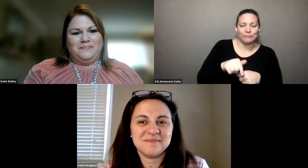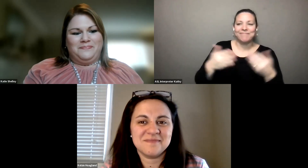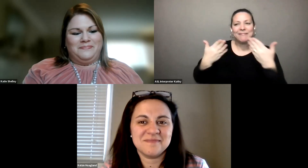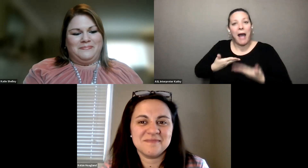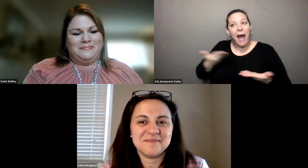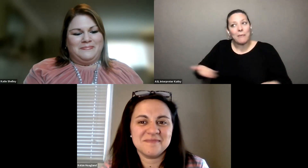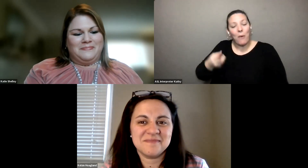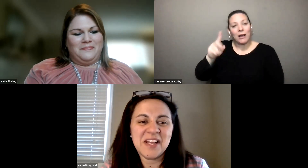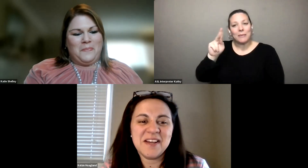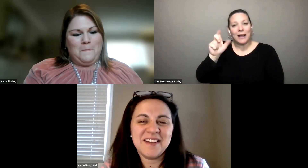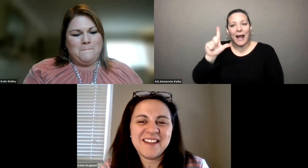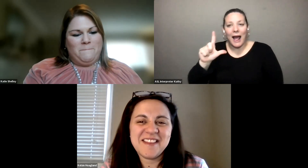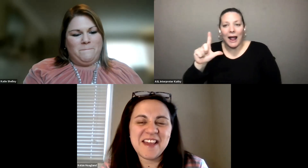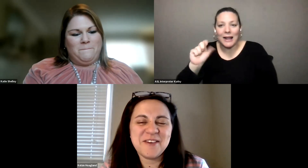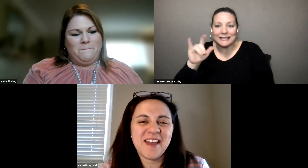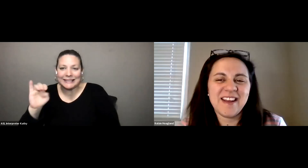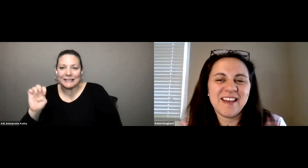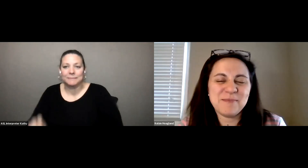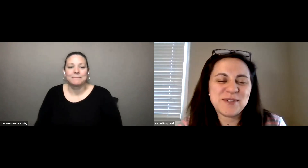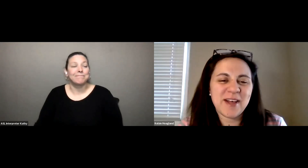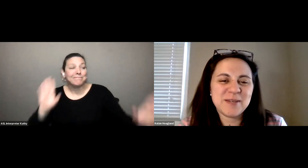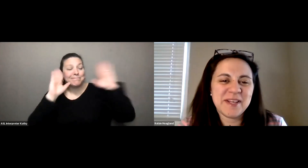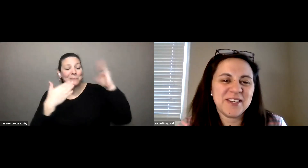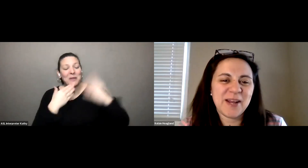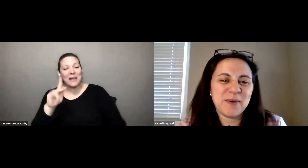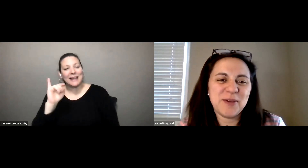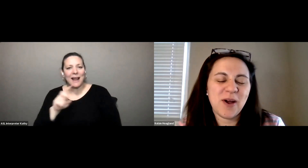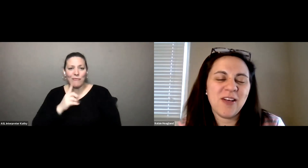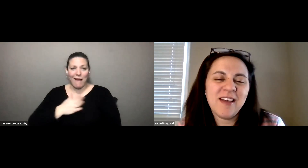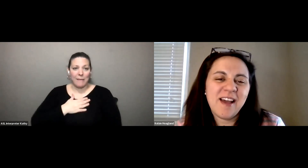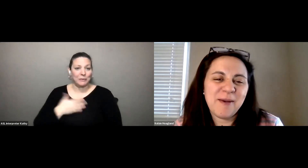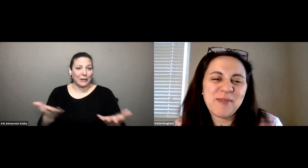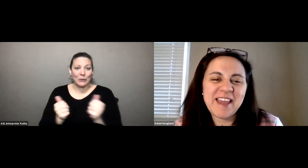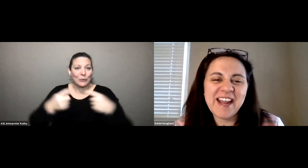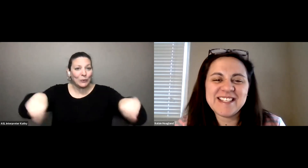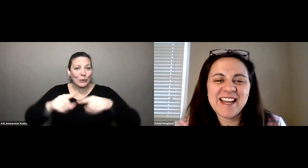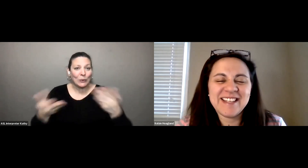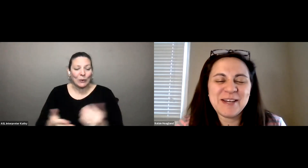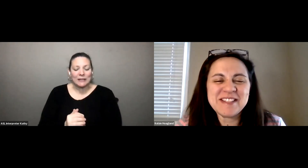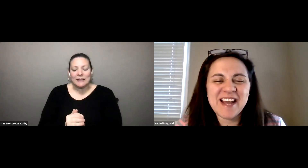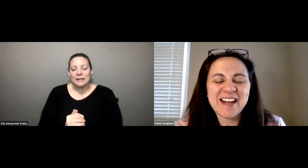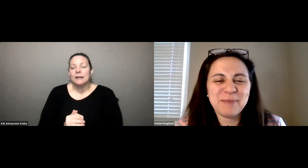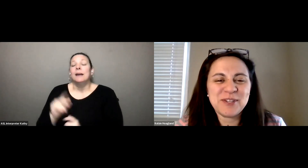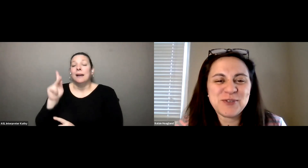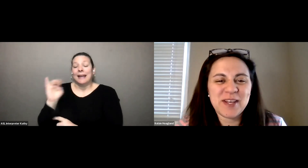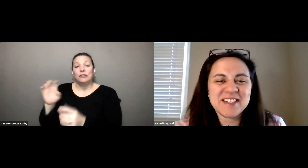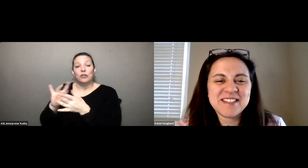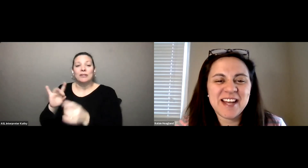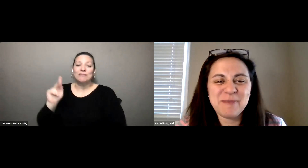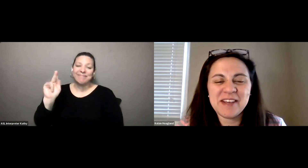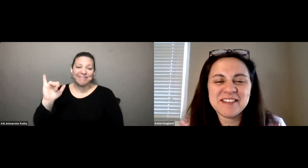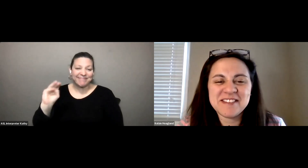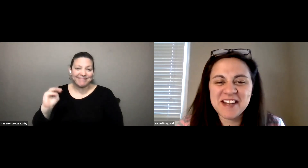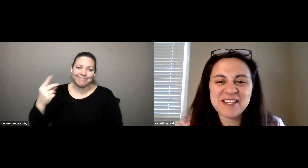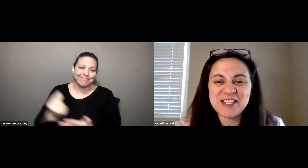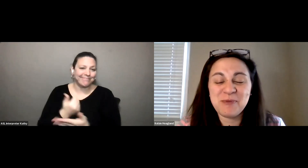thank you katie i'm so glad to be here tonight with you all like katie said kim is not able to join us